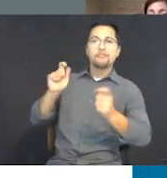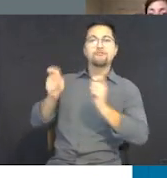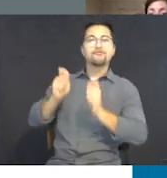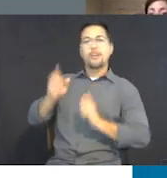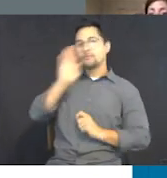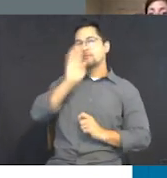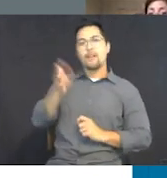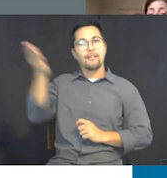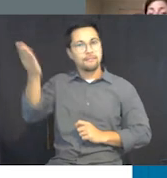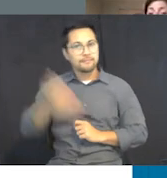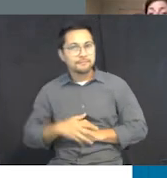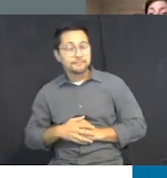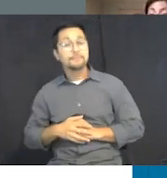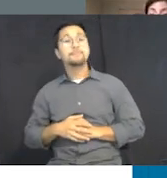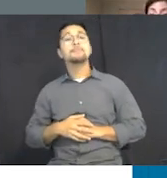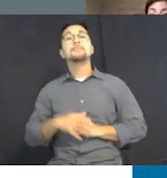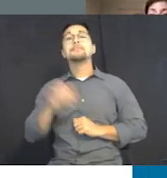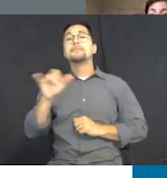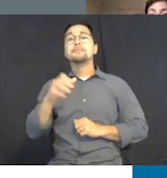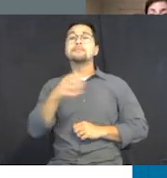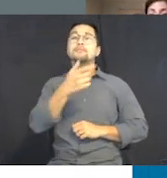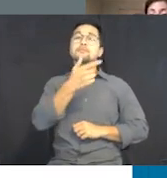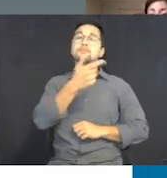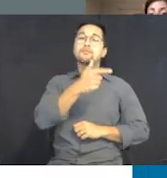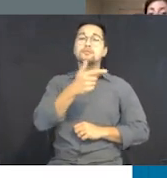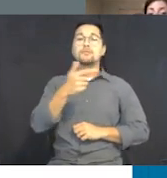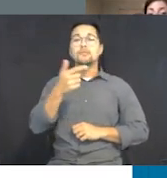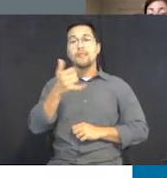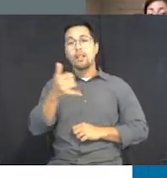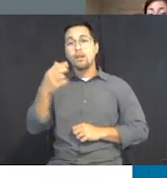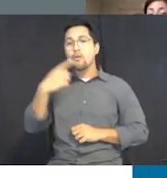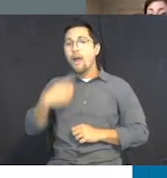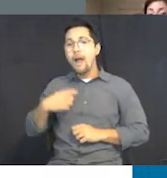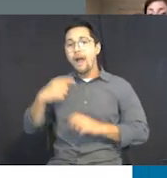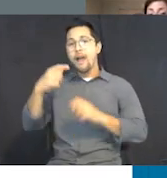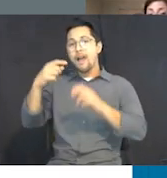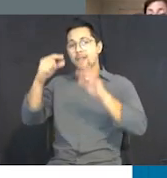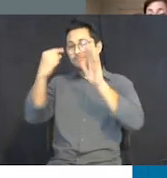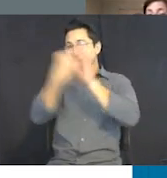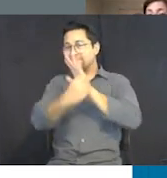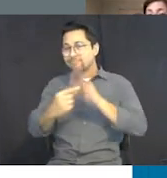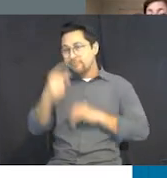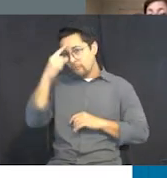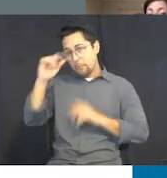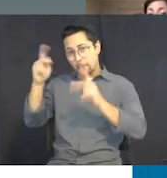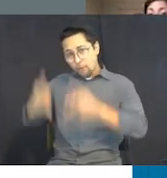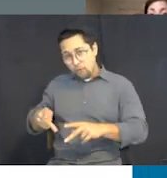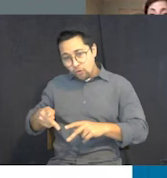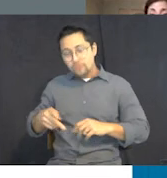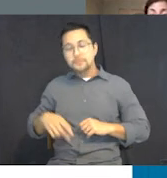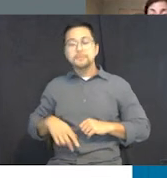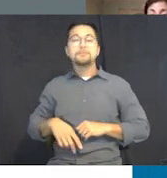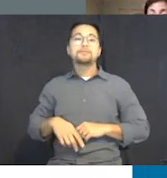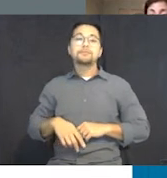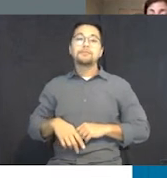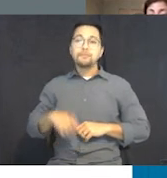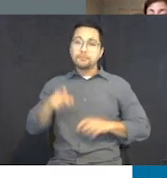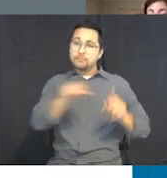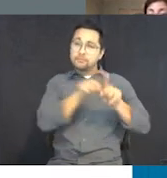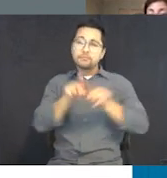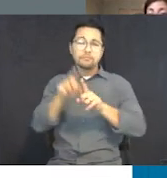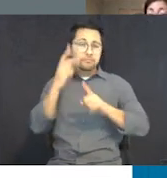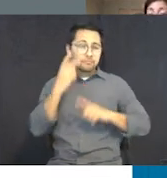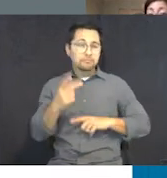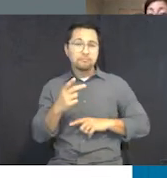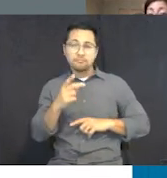technology. So you're able to know if a battery is running low or a system is offline or tampered with. If a system is ever offline or